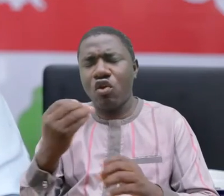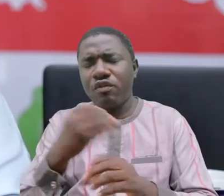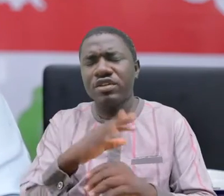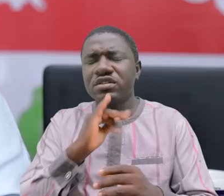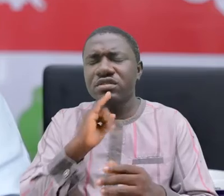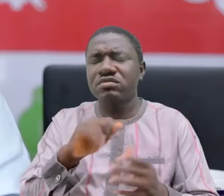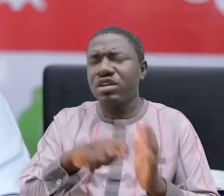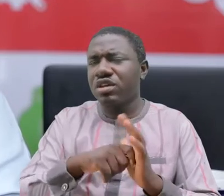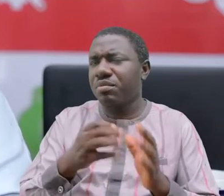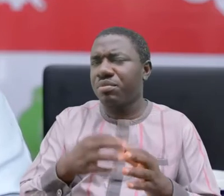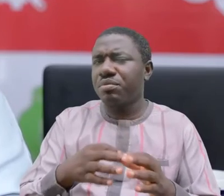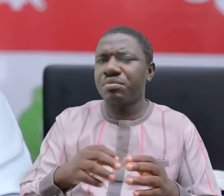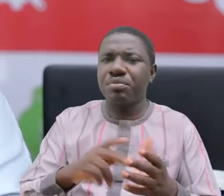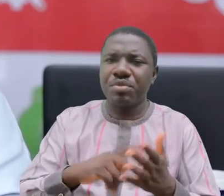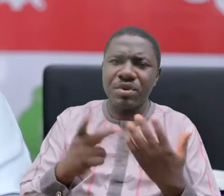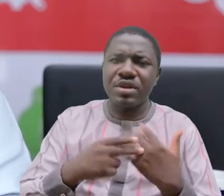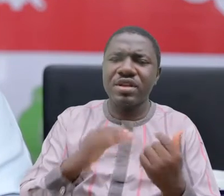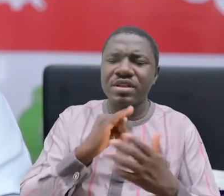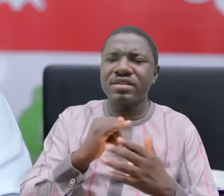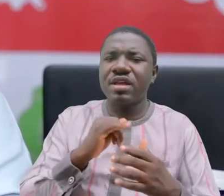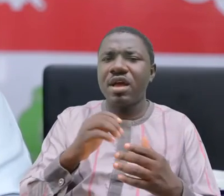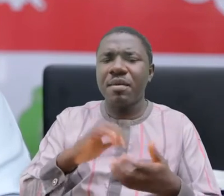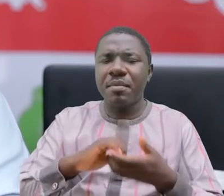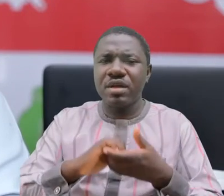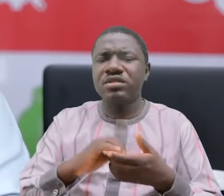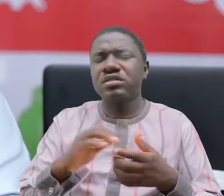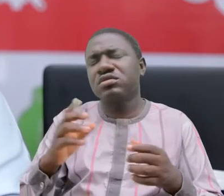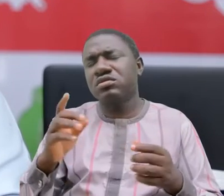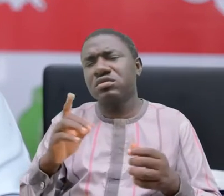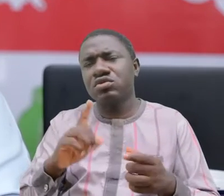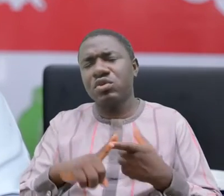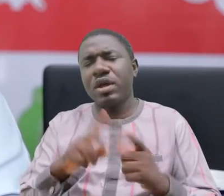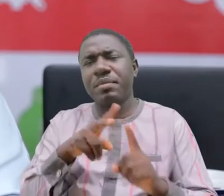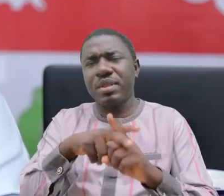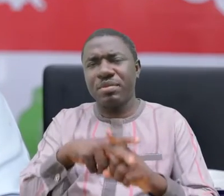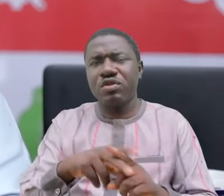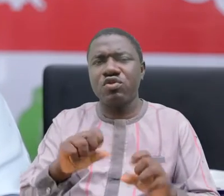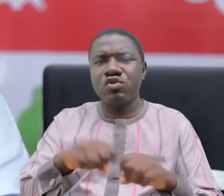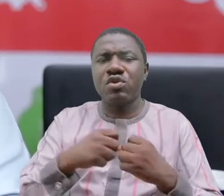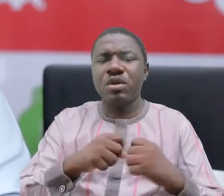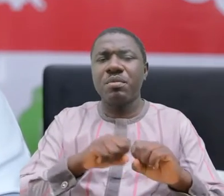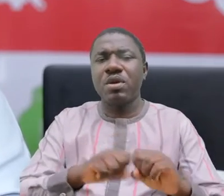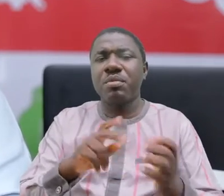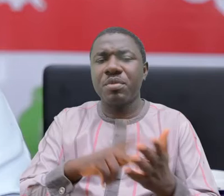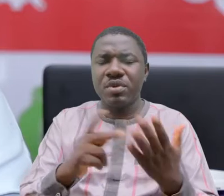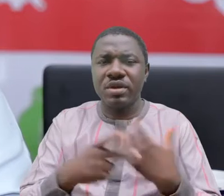Transfer Program is a key partner as well, implementing social protection programs.